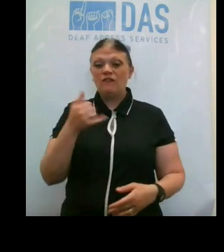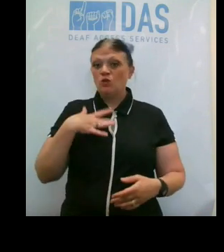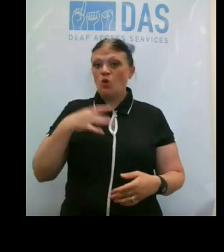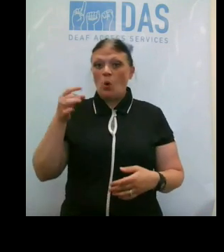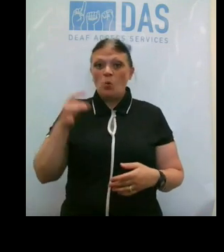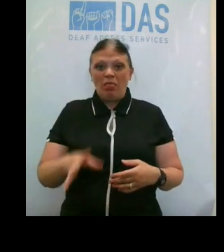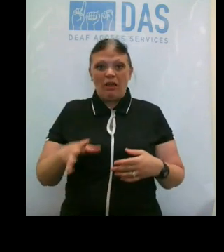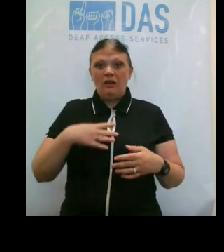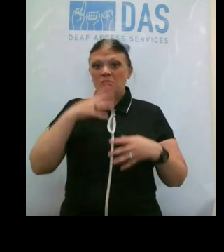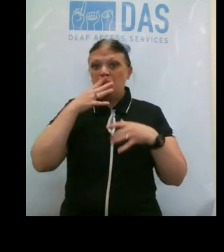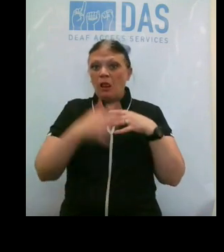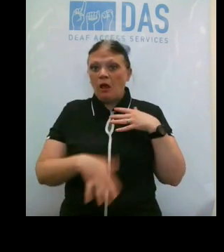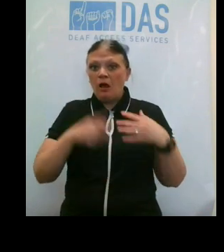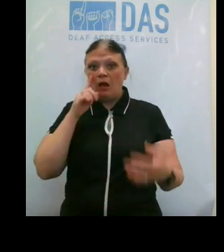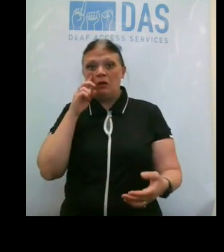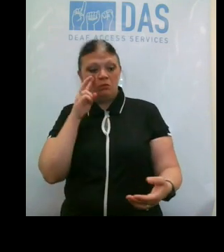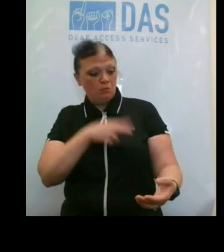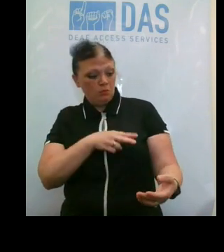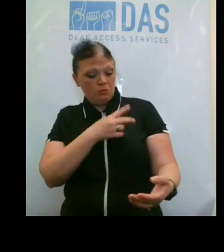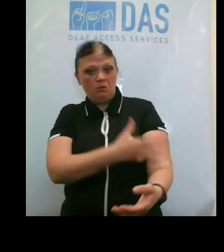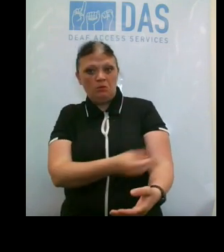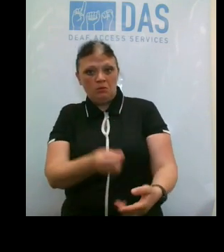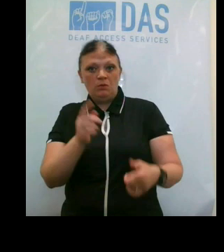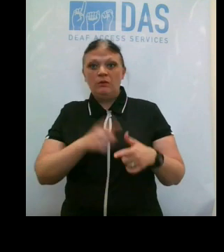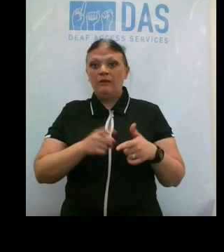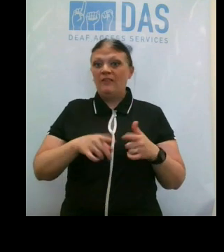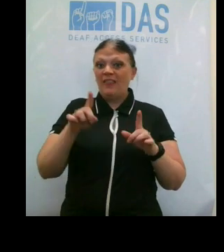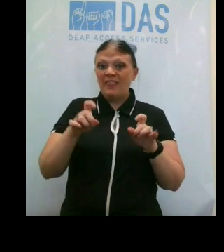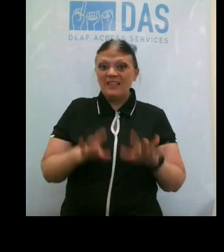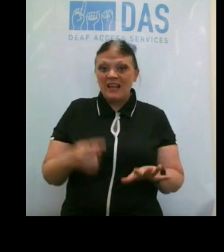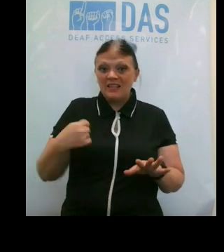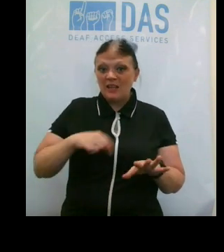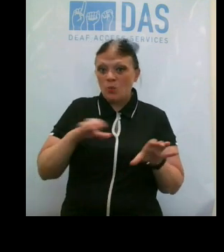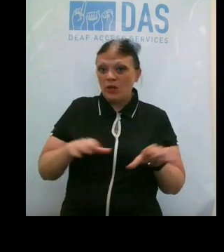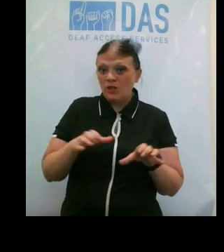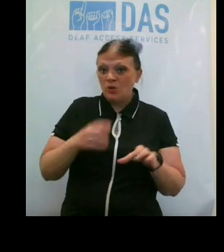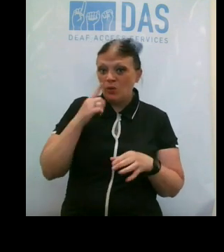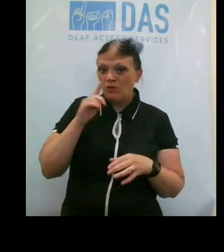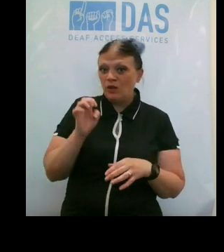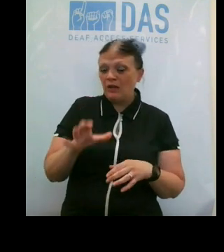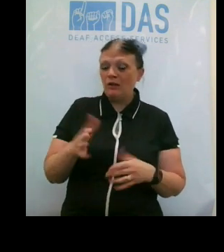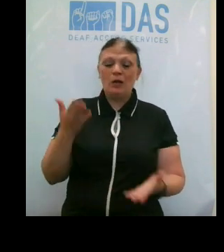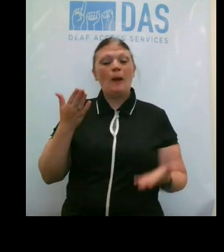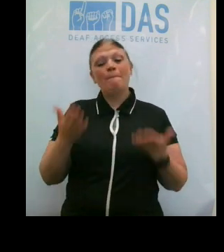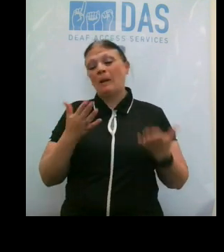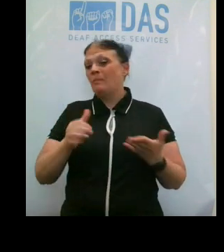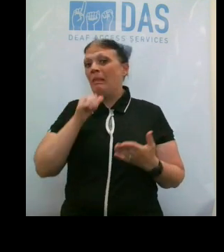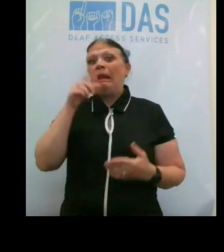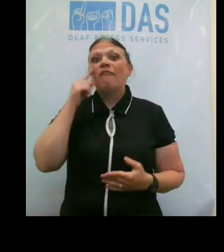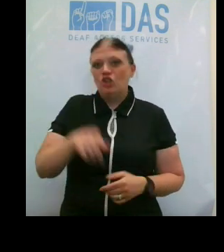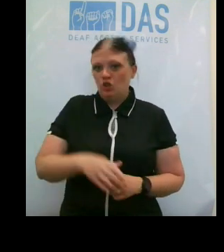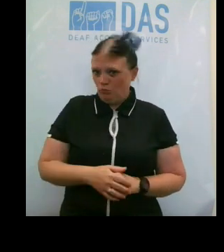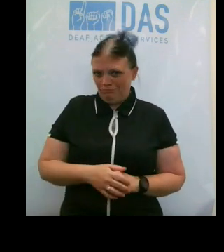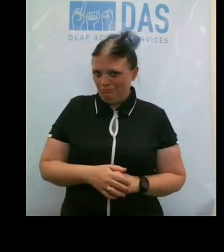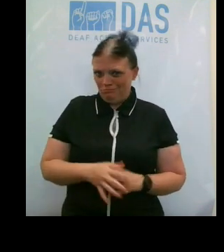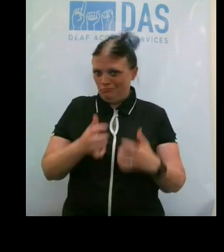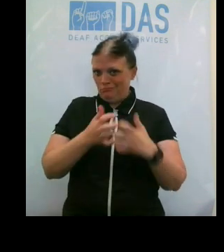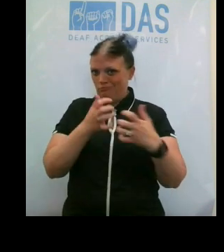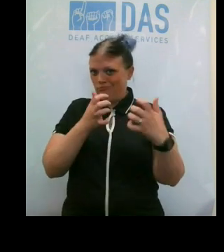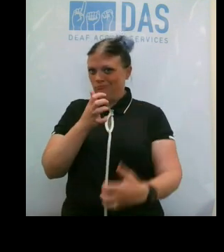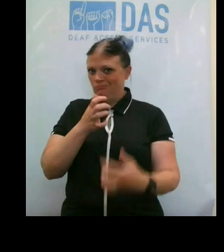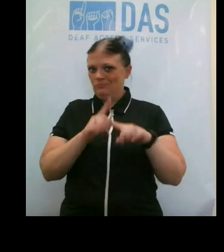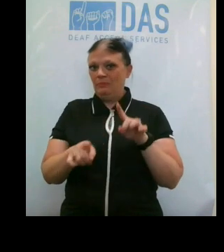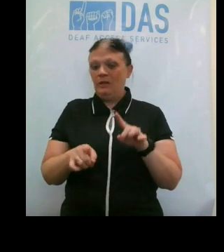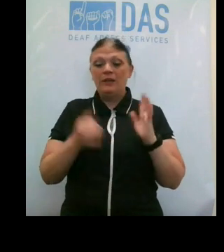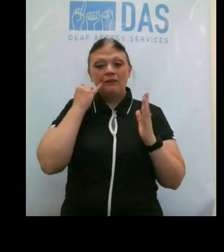or getting blood drawn, then the antibody testing that we perform through Erie County may not be for you. But if you do want to get an